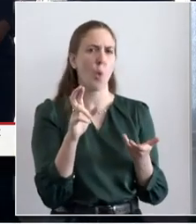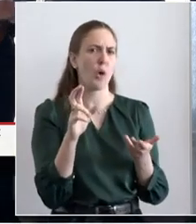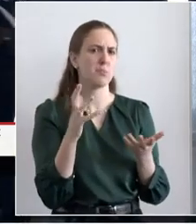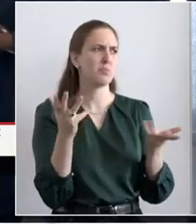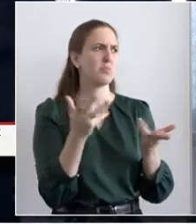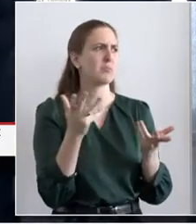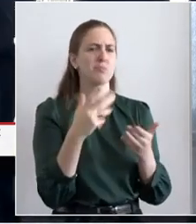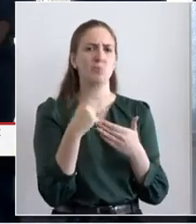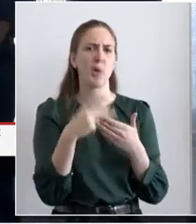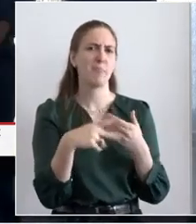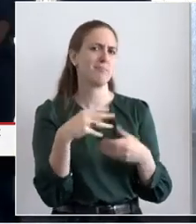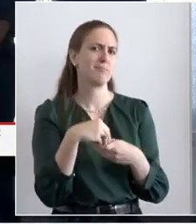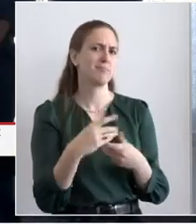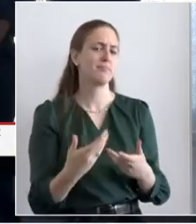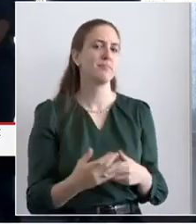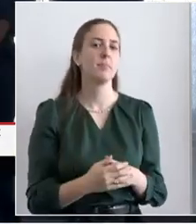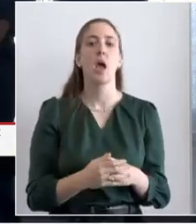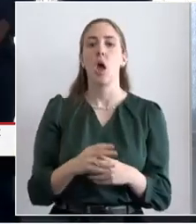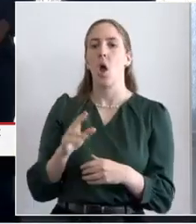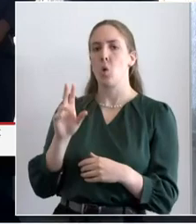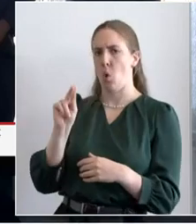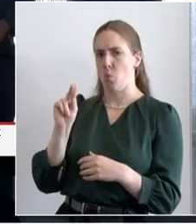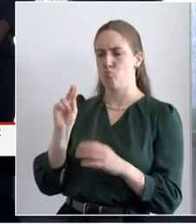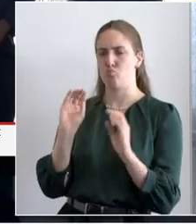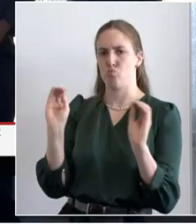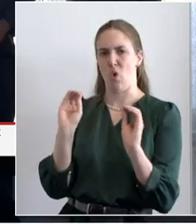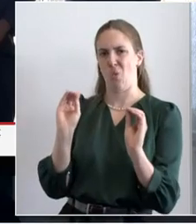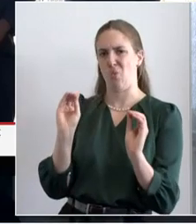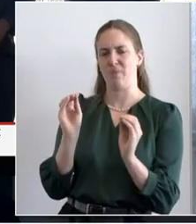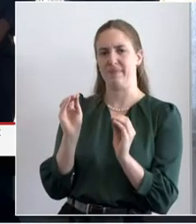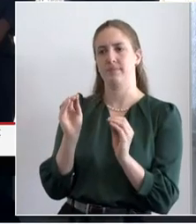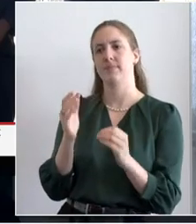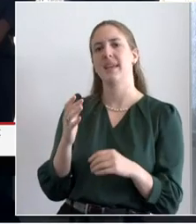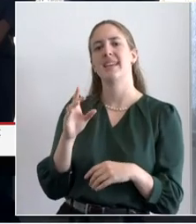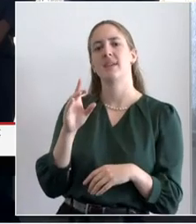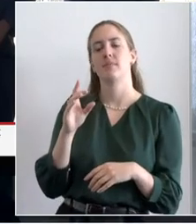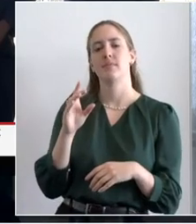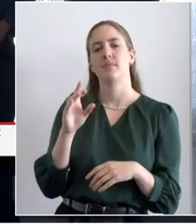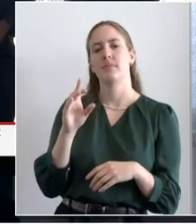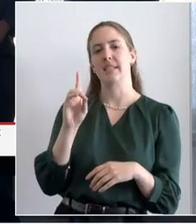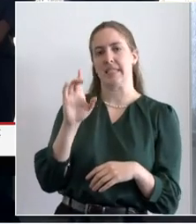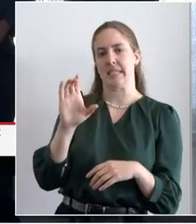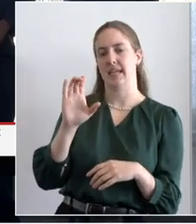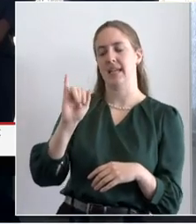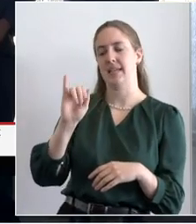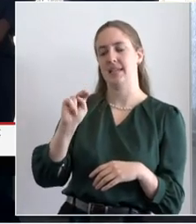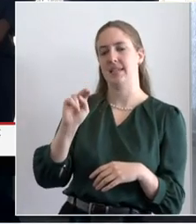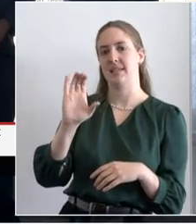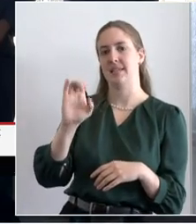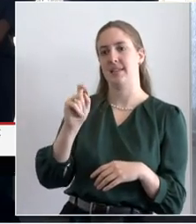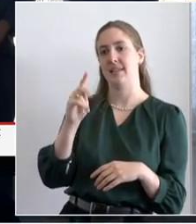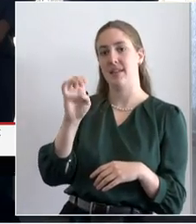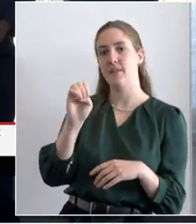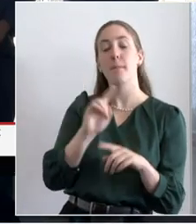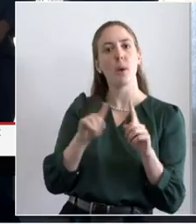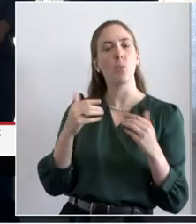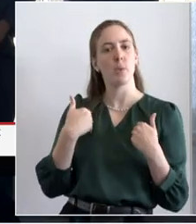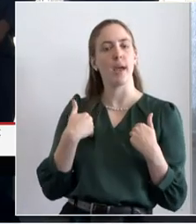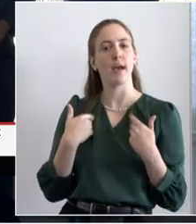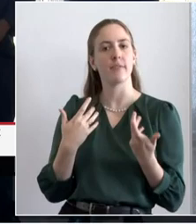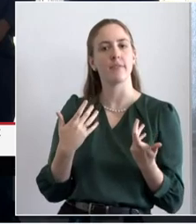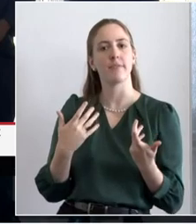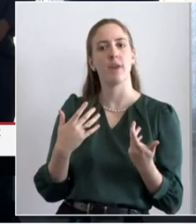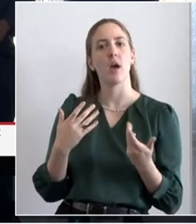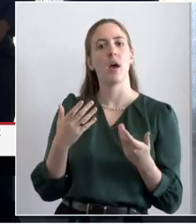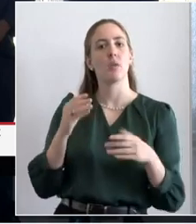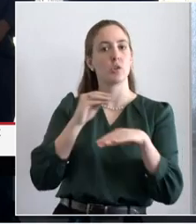this? No, they don't. Not any district. What they get is the consulting and procurement services that